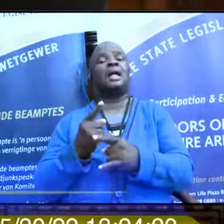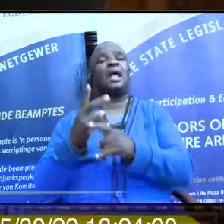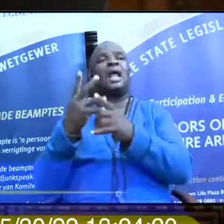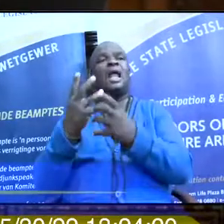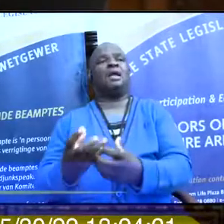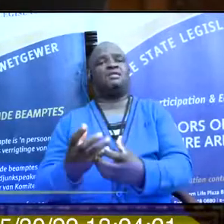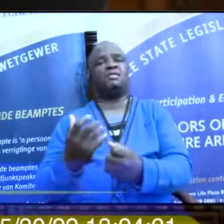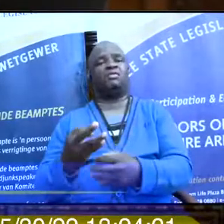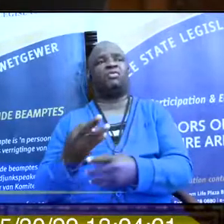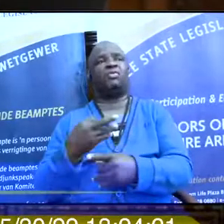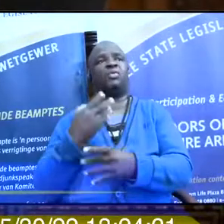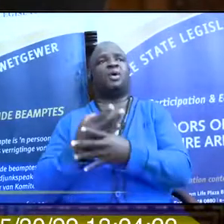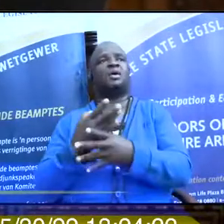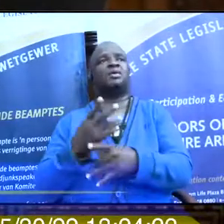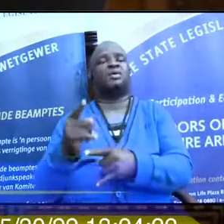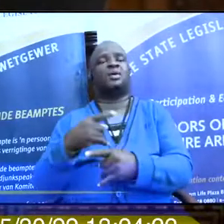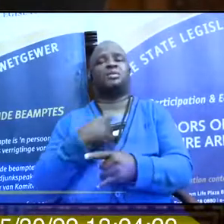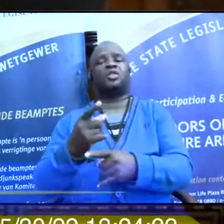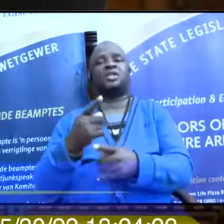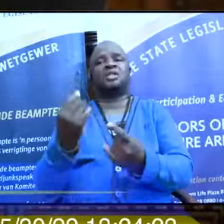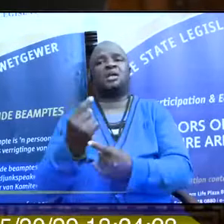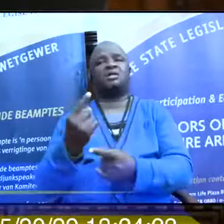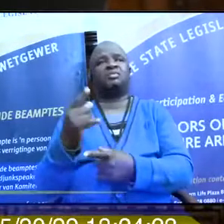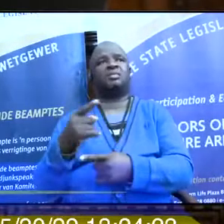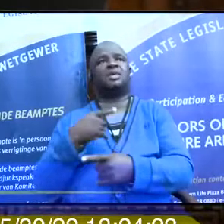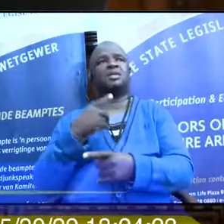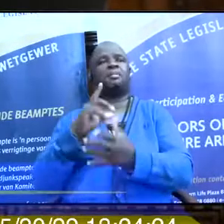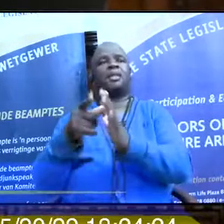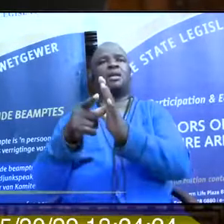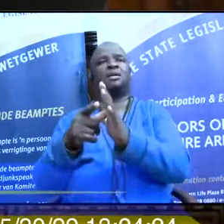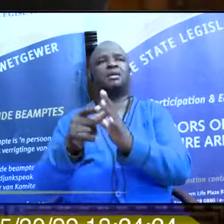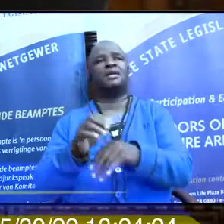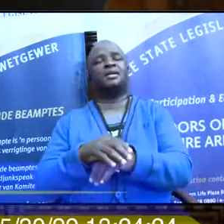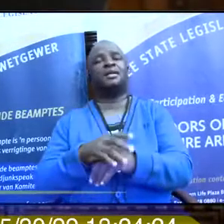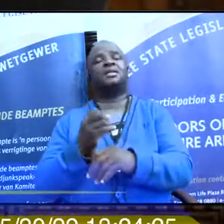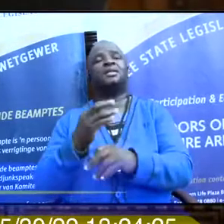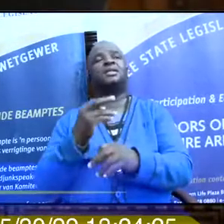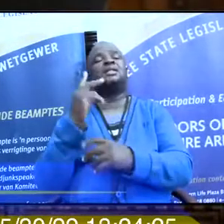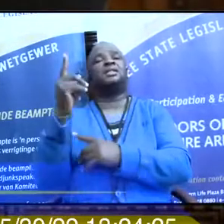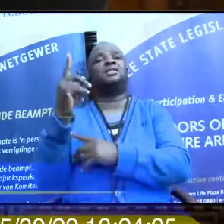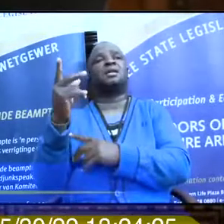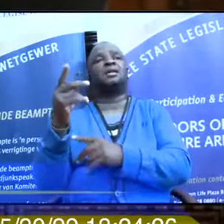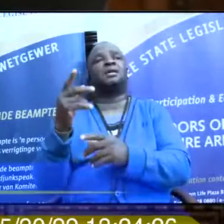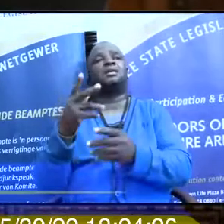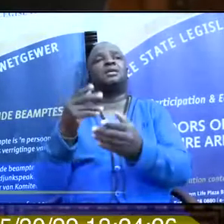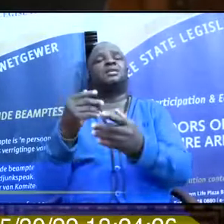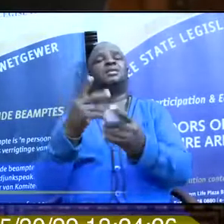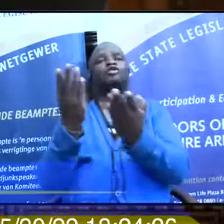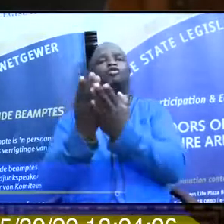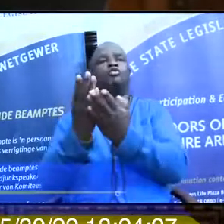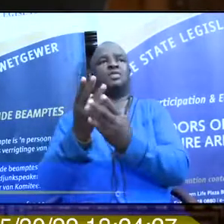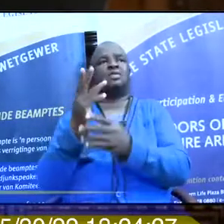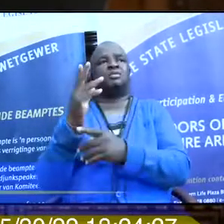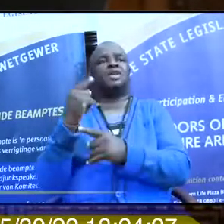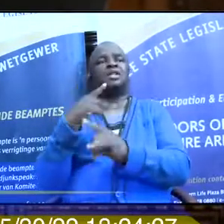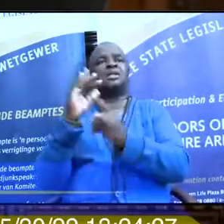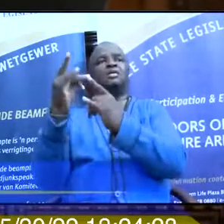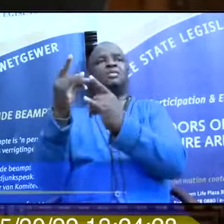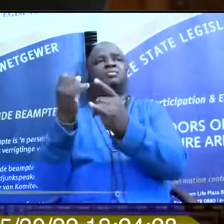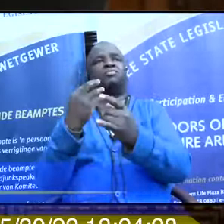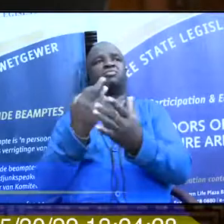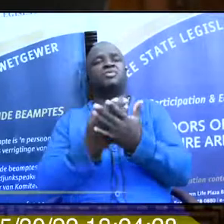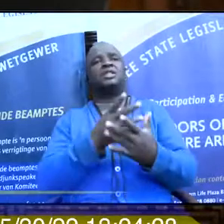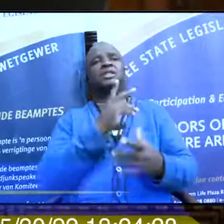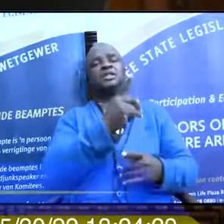they have to improvise a teacher in a former middle school see school and a teacher in